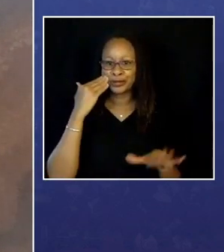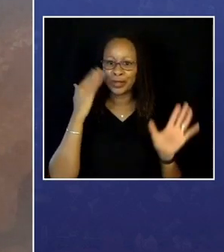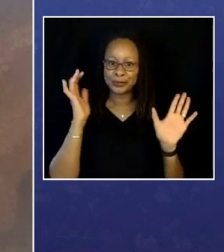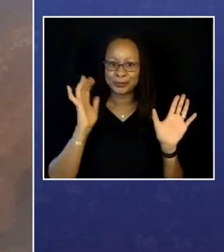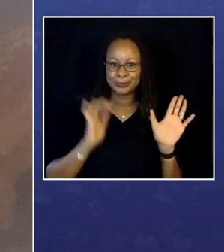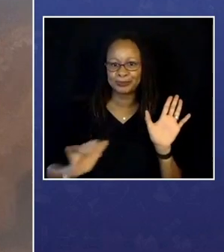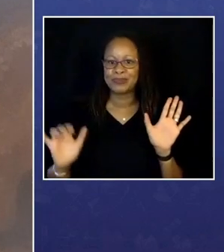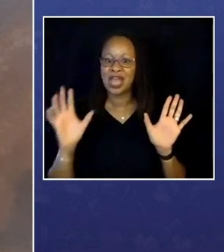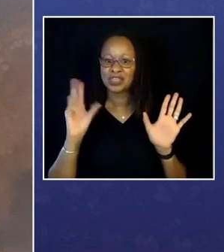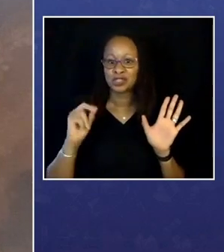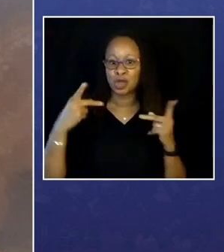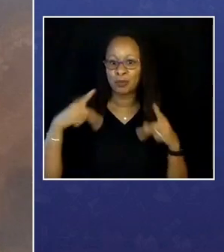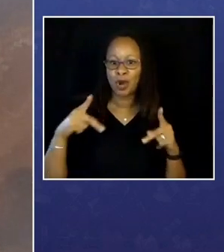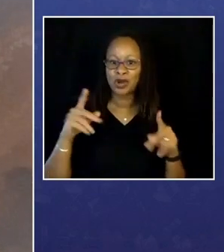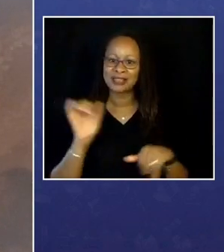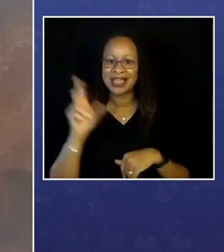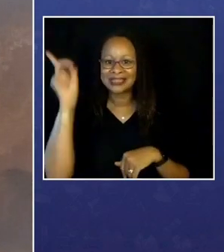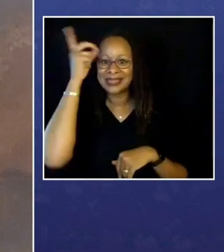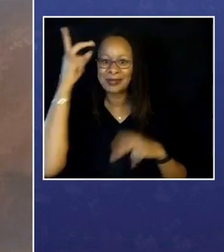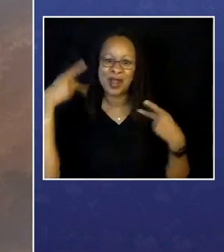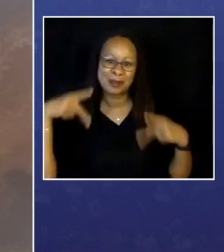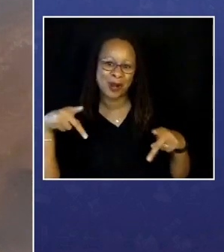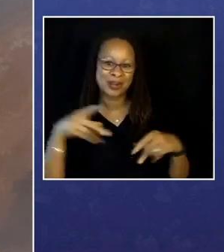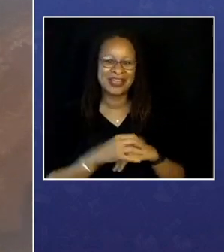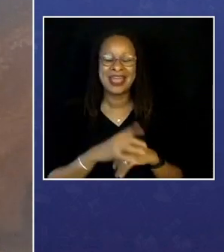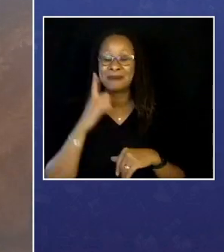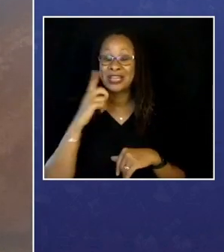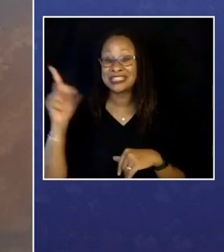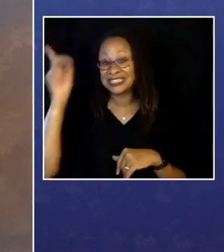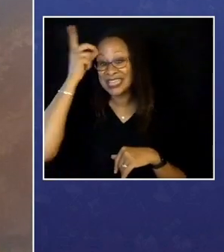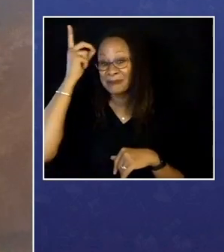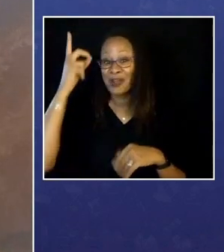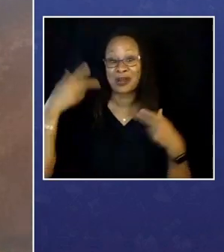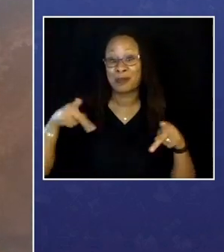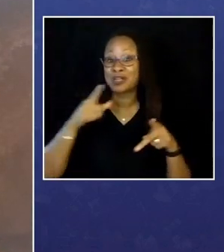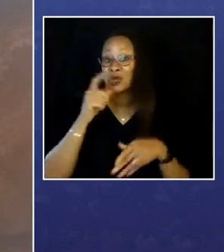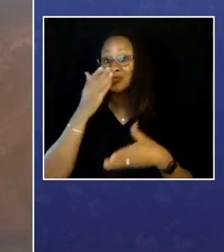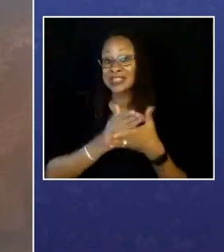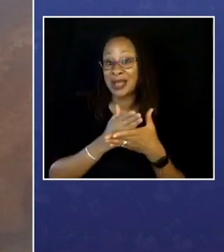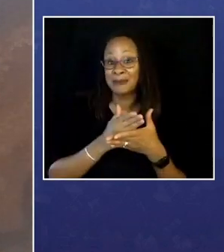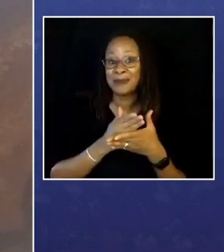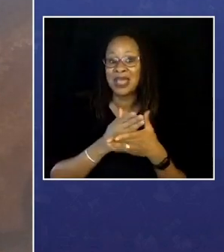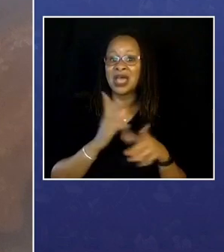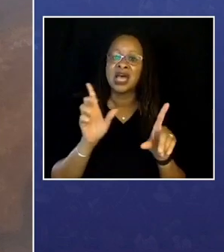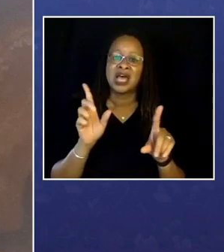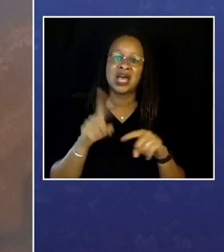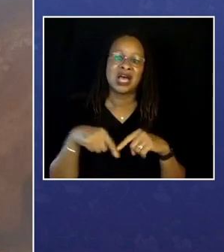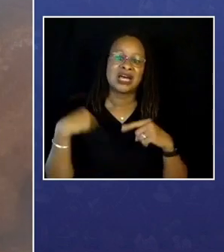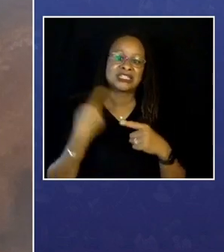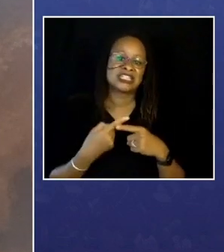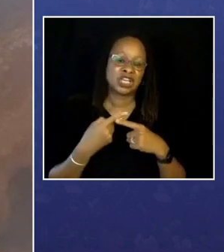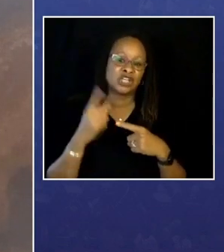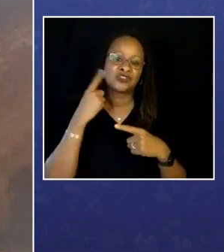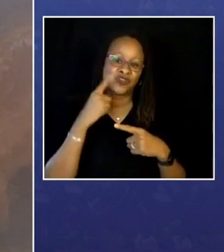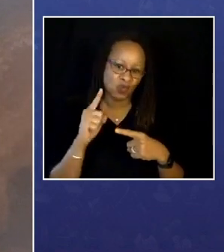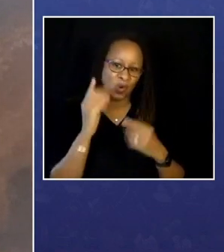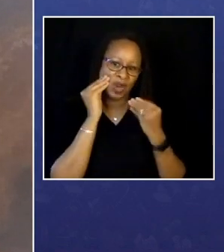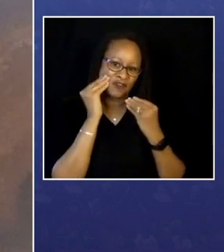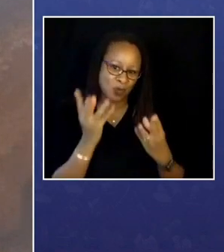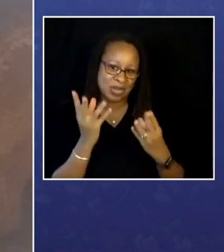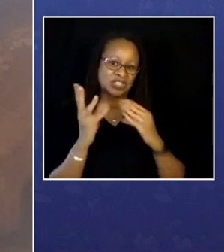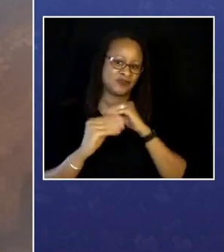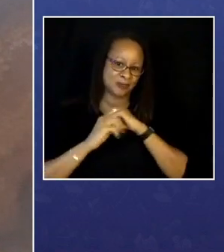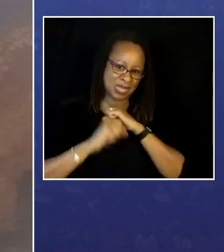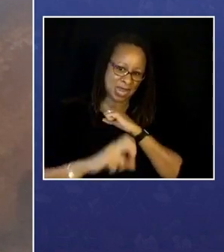the saying, there ain't no party like a Democratic Party, because a Democratic Party don't stop, unless it's for important